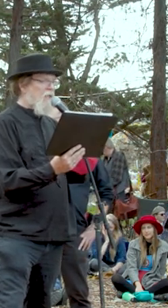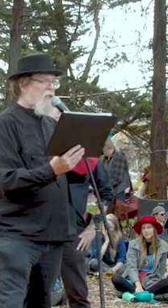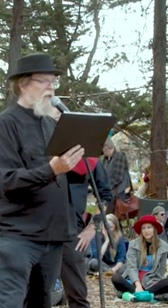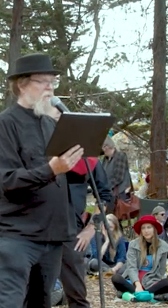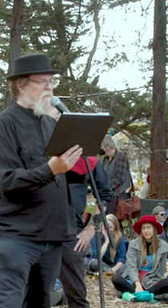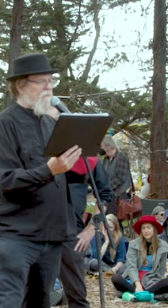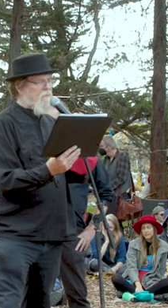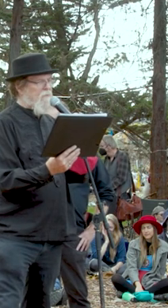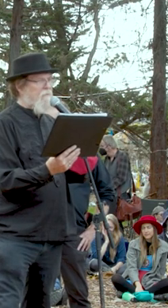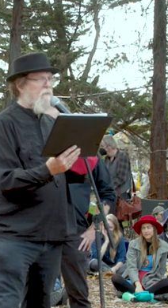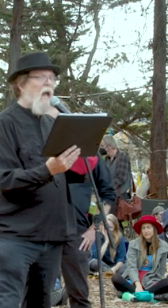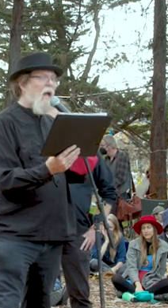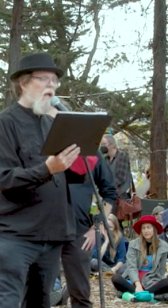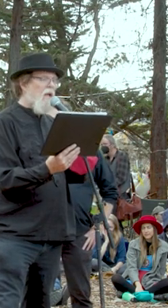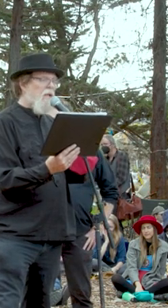Nancy.